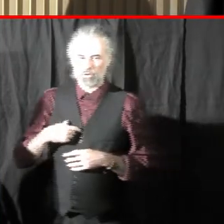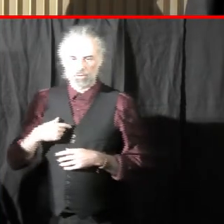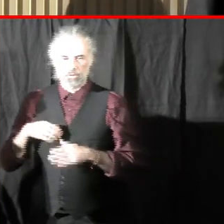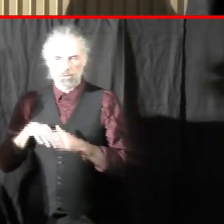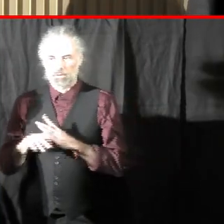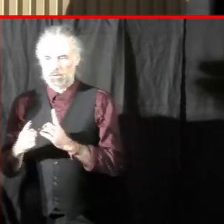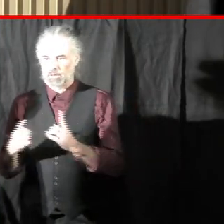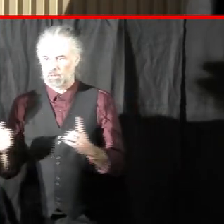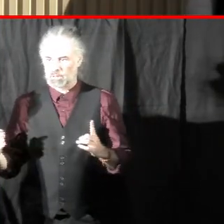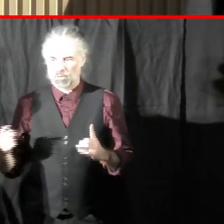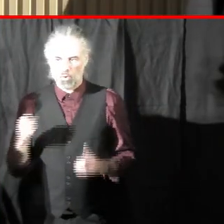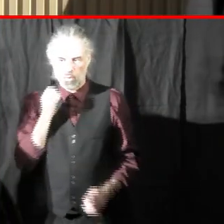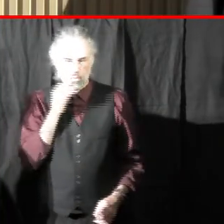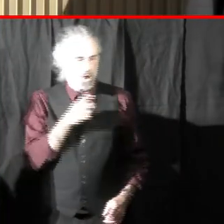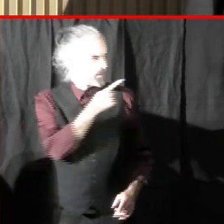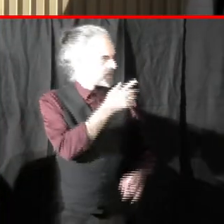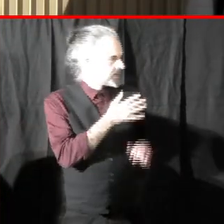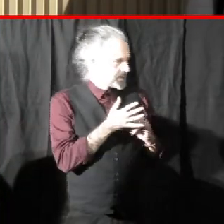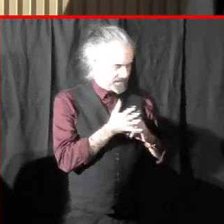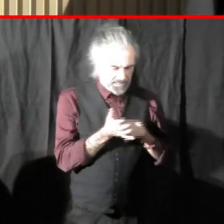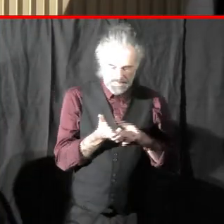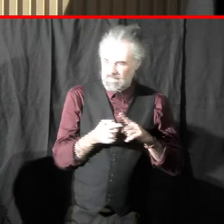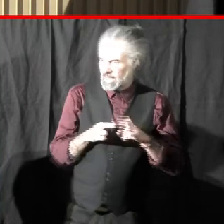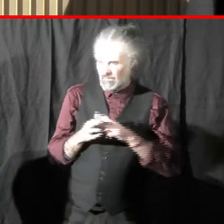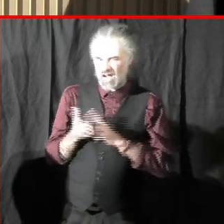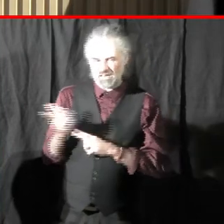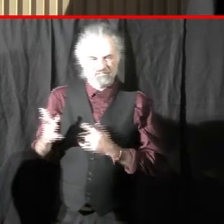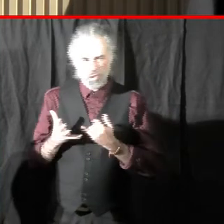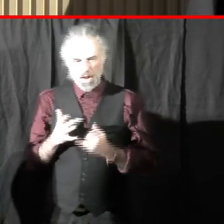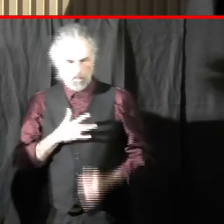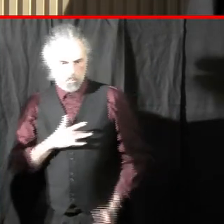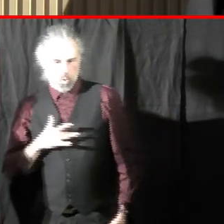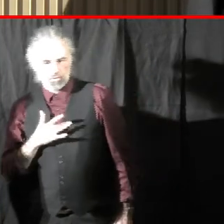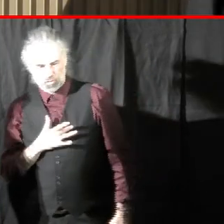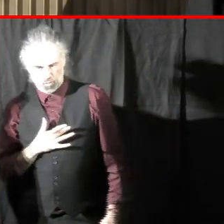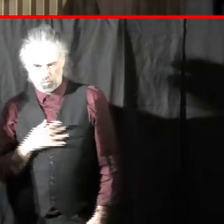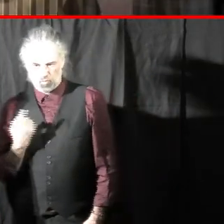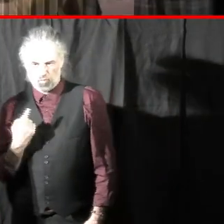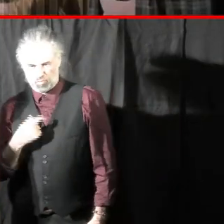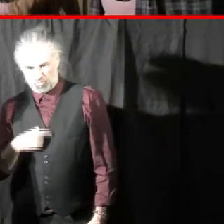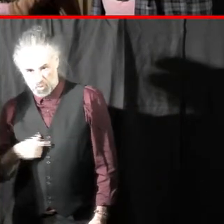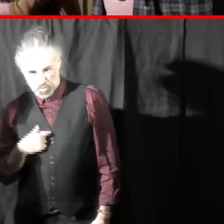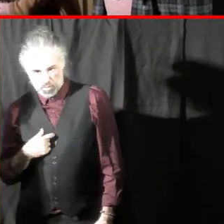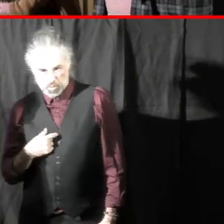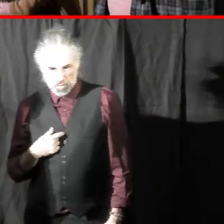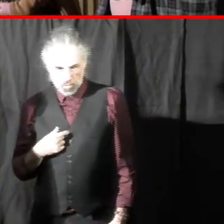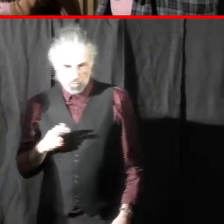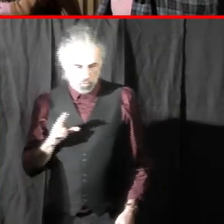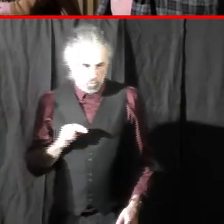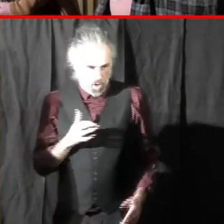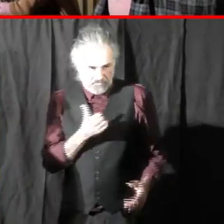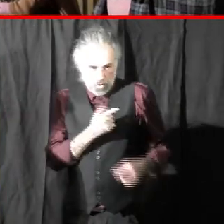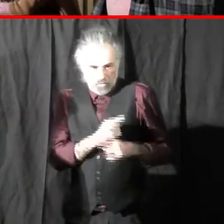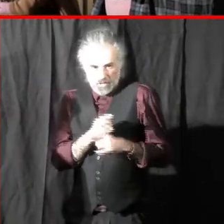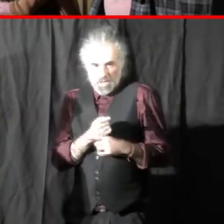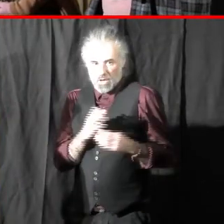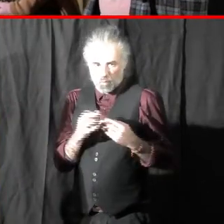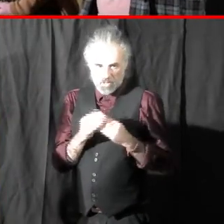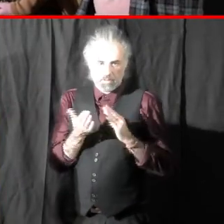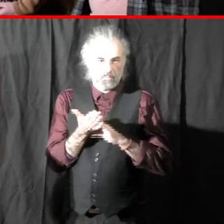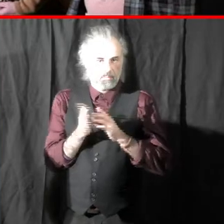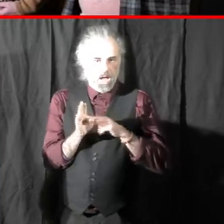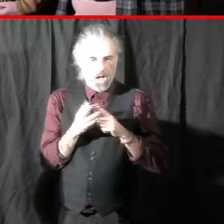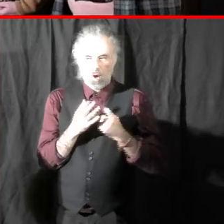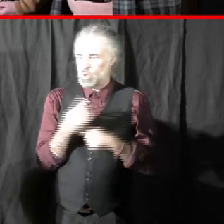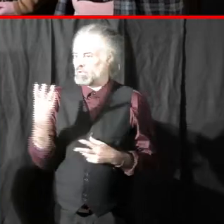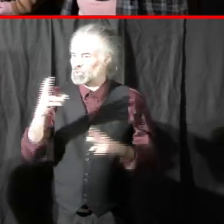not going to be Stefan. He's too emotional. Who might be the person in this town who does have this conversation with the mayor. Have a chat. Who